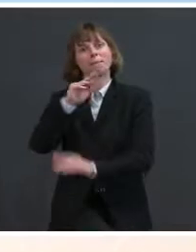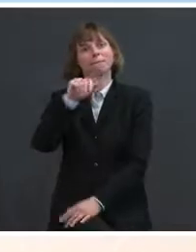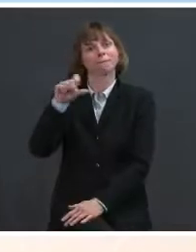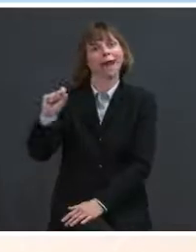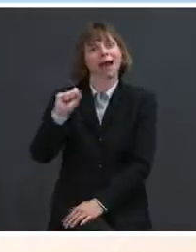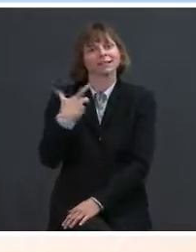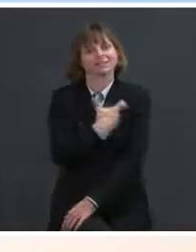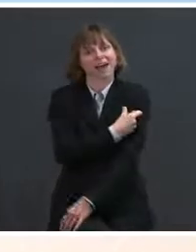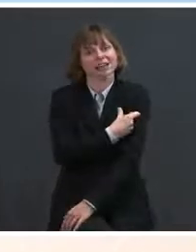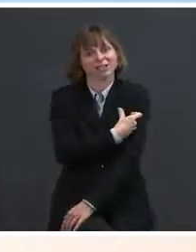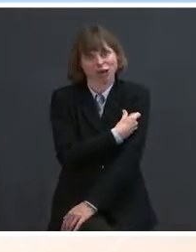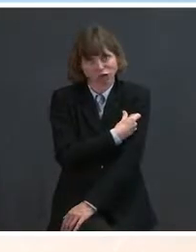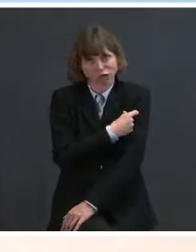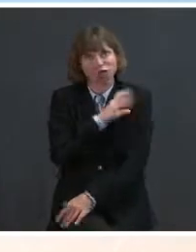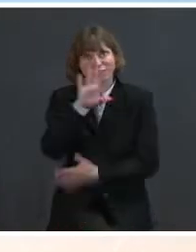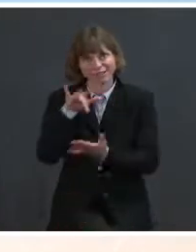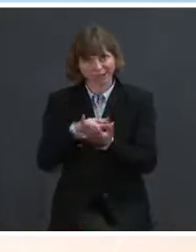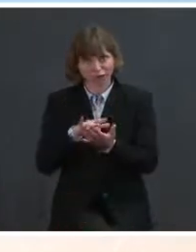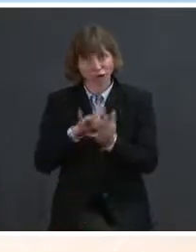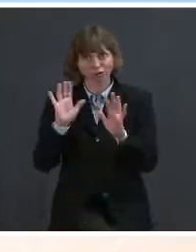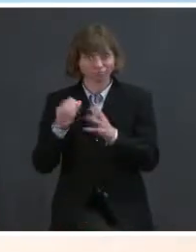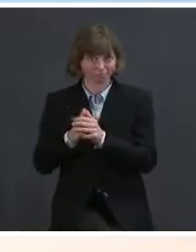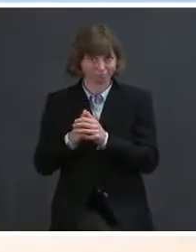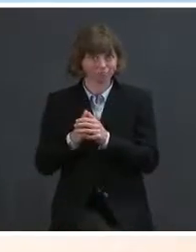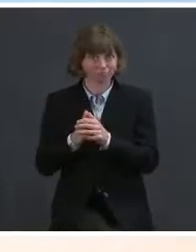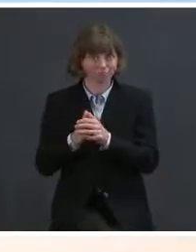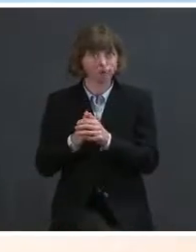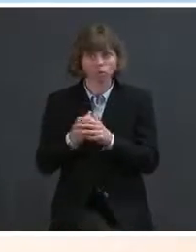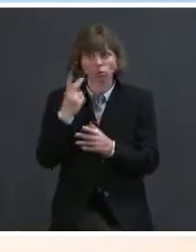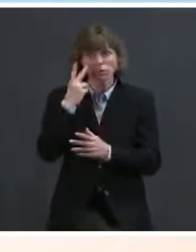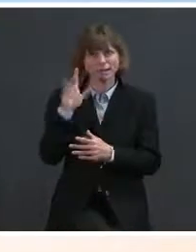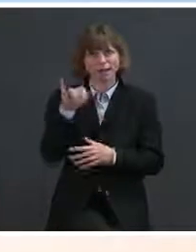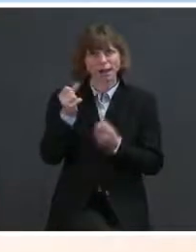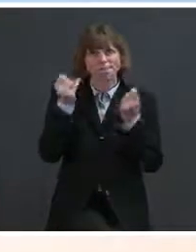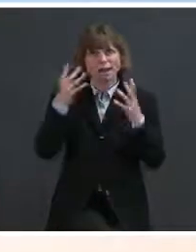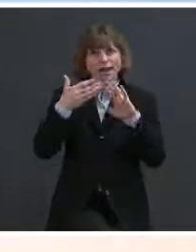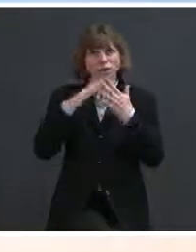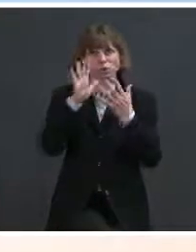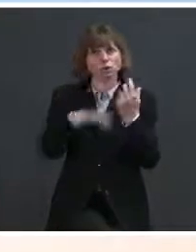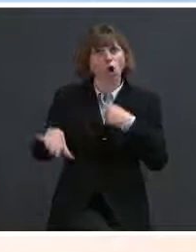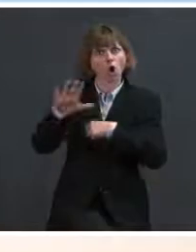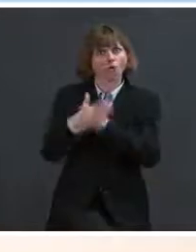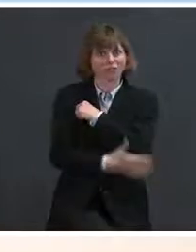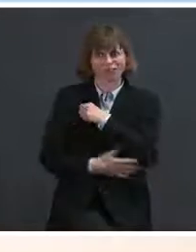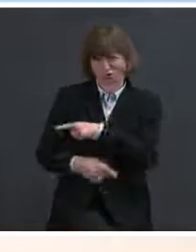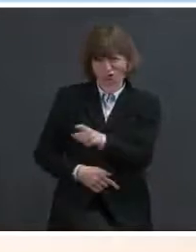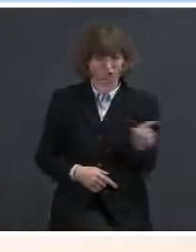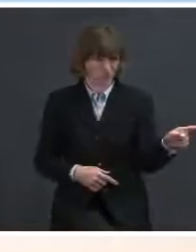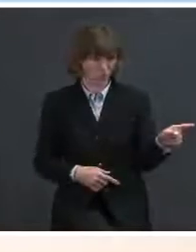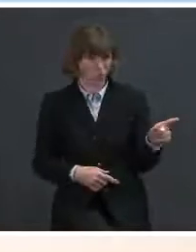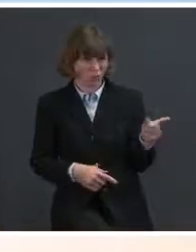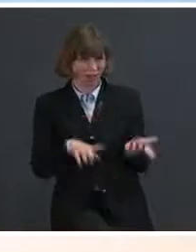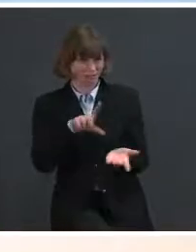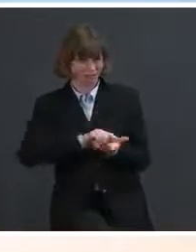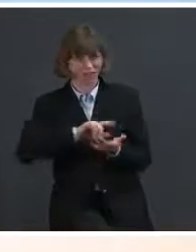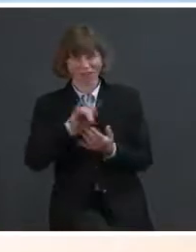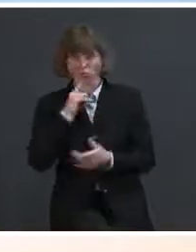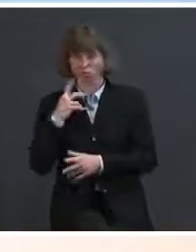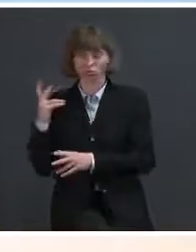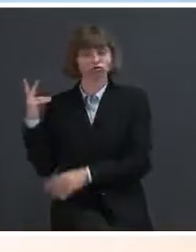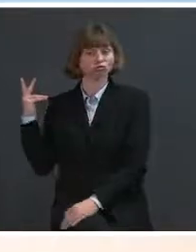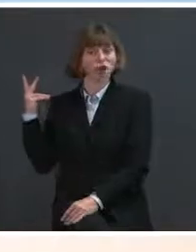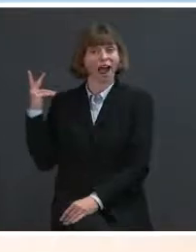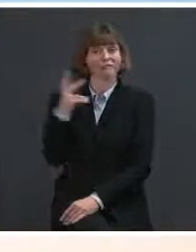talked about this in the speech, and we've seen these in communities across the country, and many of you have covered this, where you can drive up in your car with your